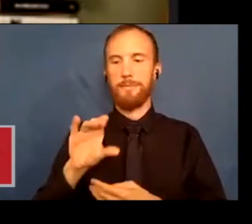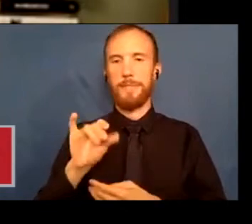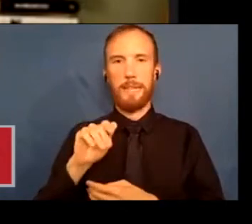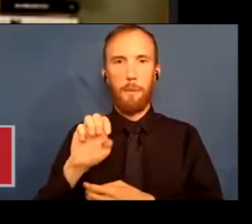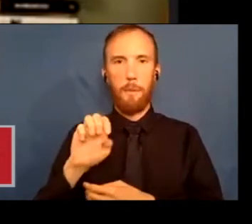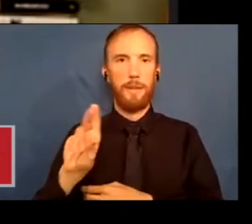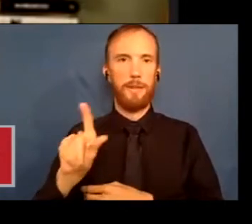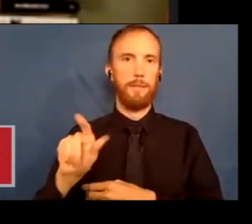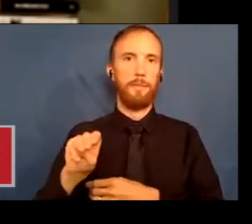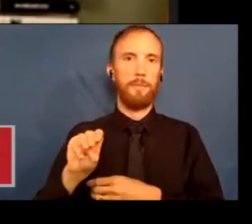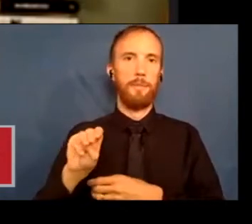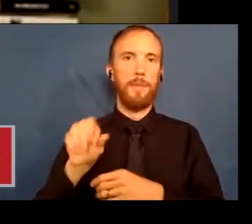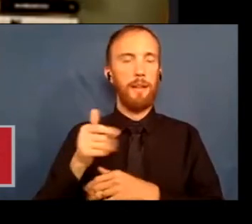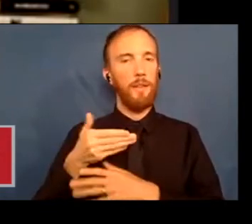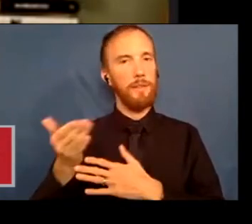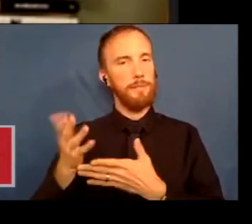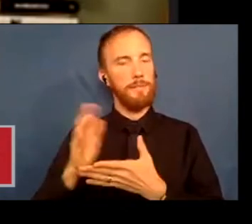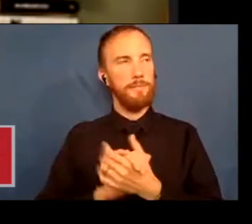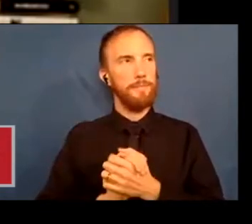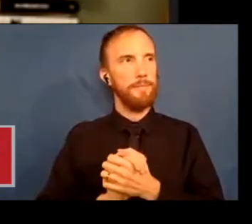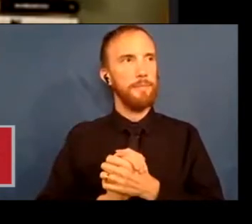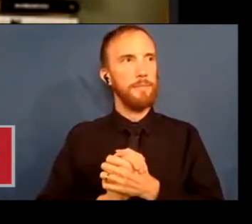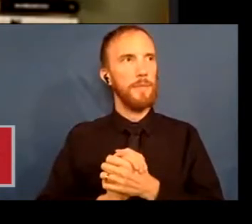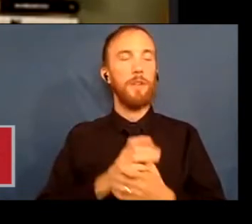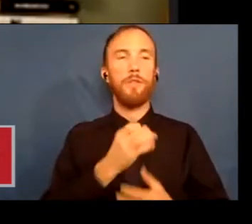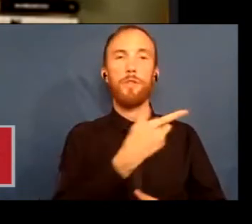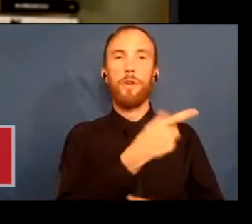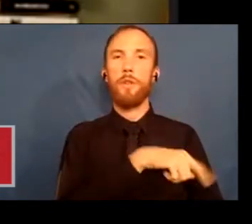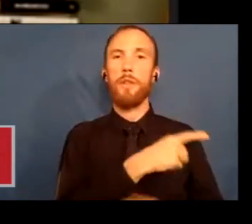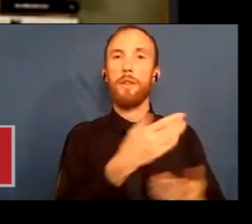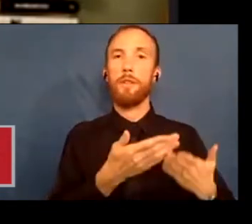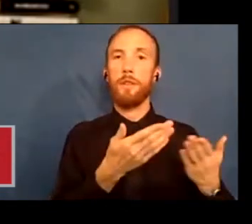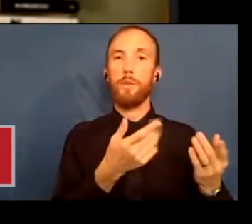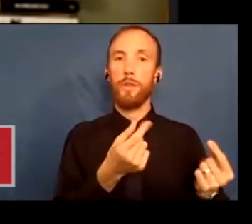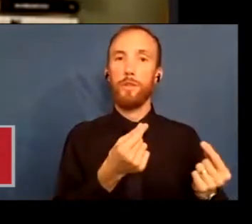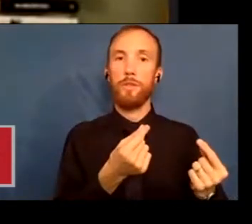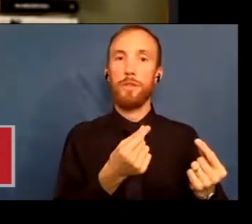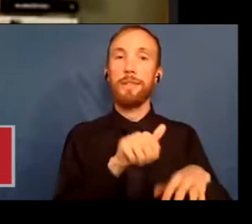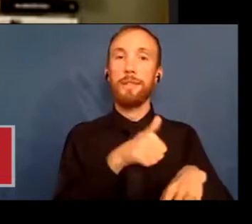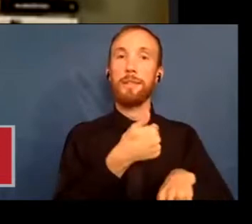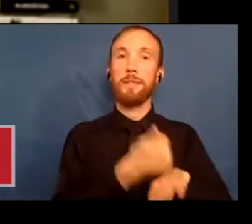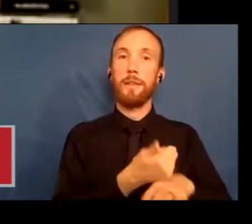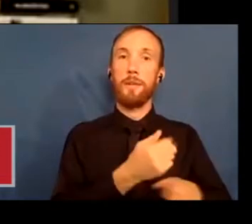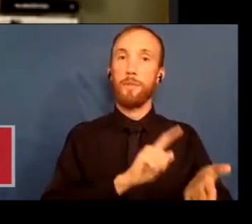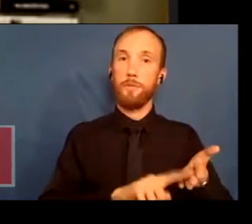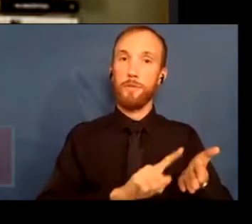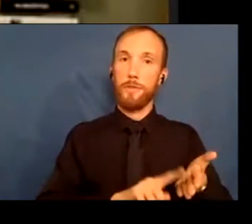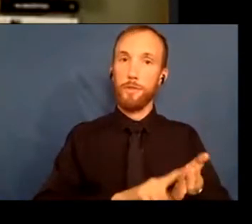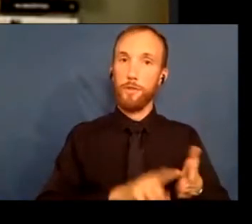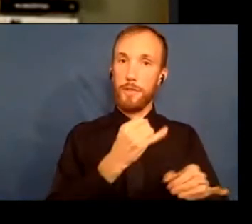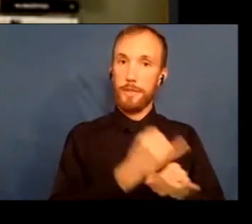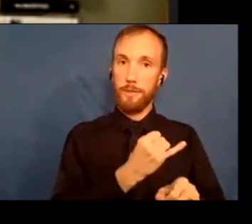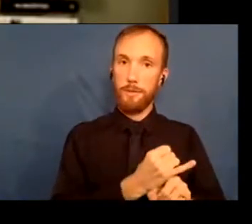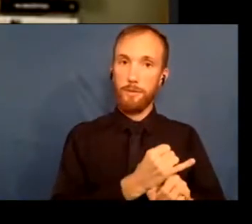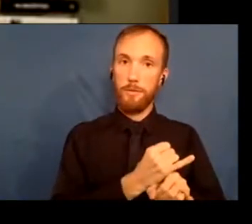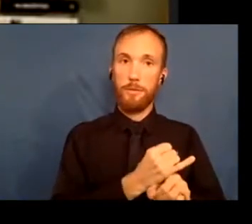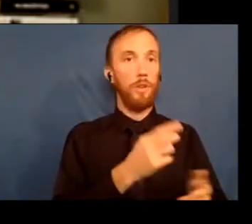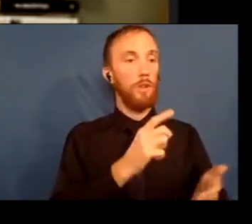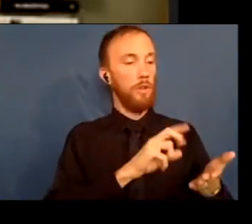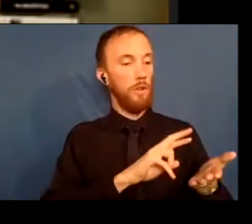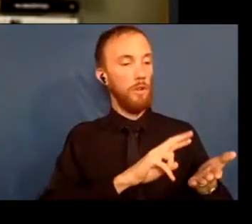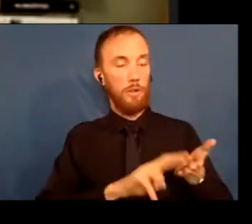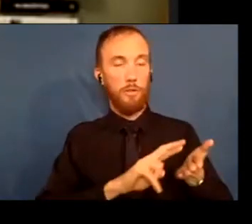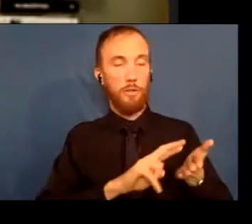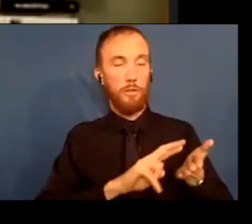So the suggestion on the table was to create a research institute that would be a research institute that emerged out